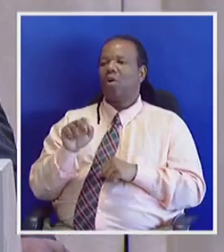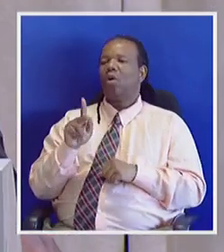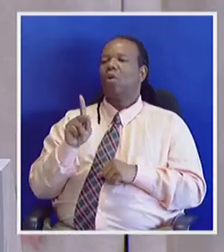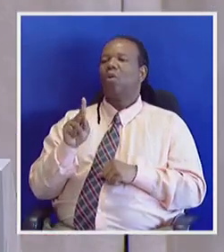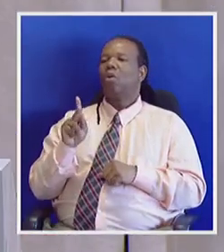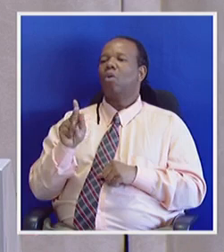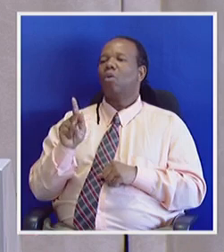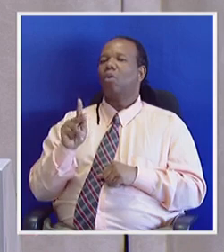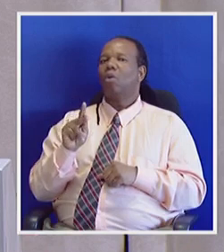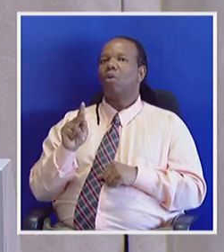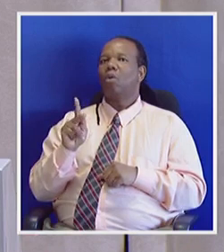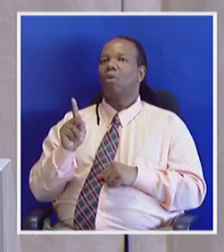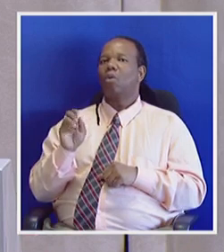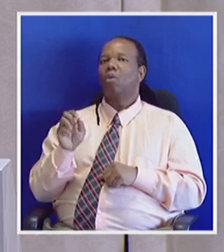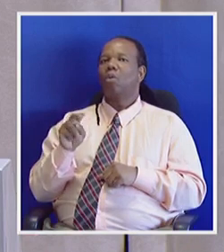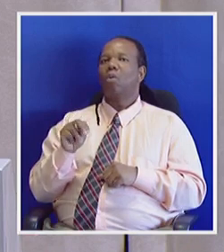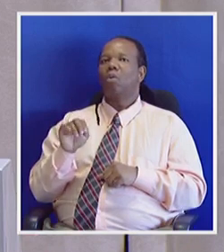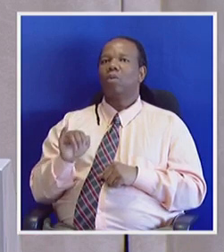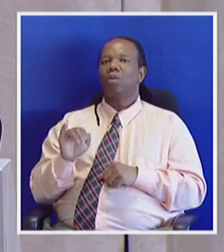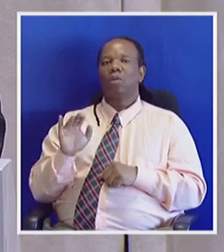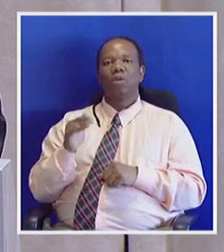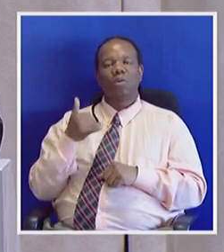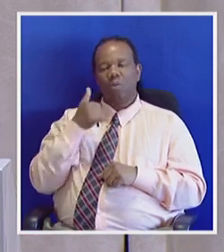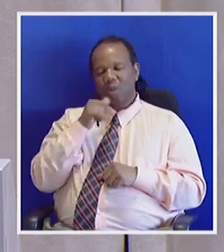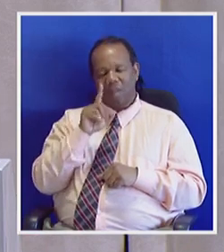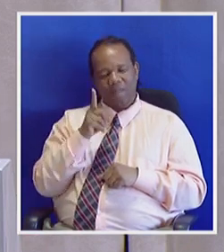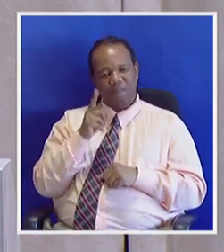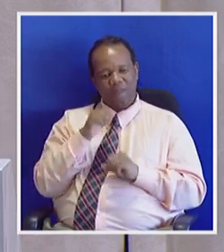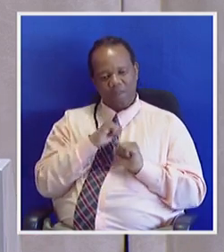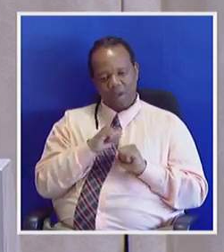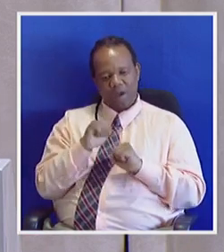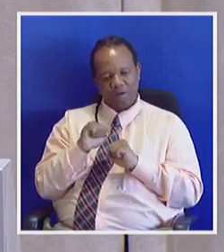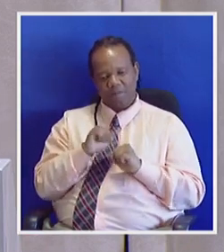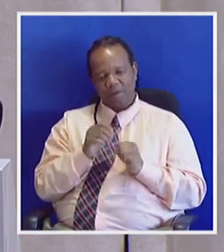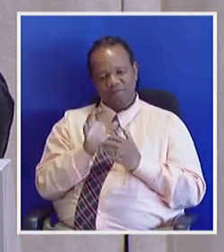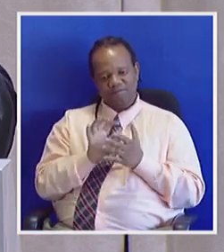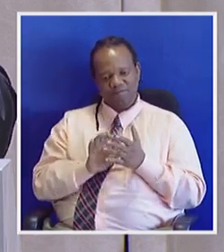that once we had crafted this agreement,